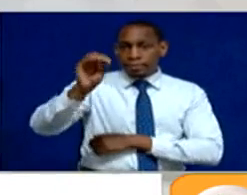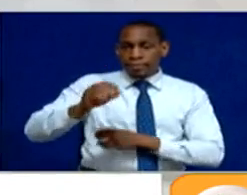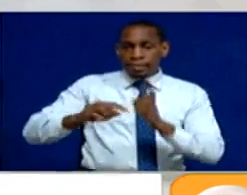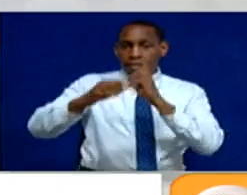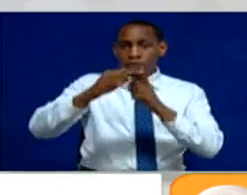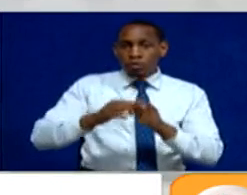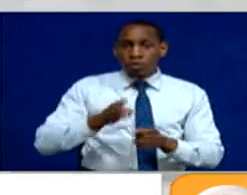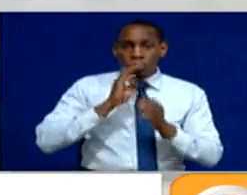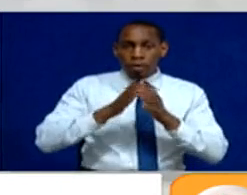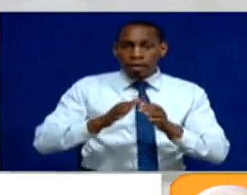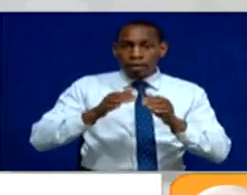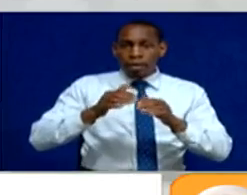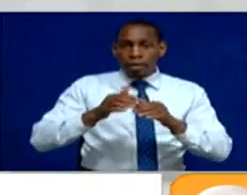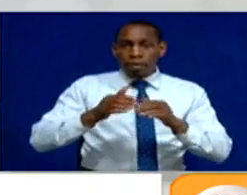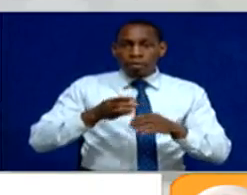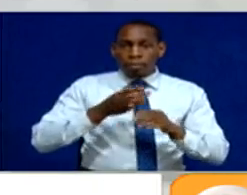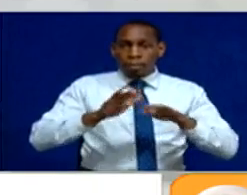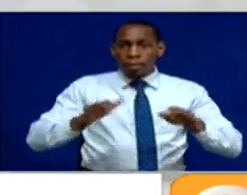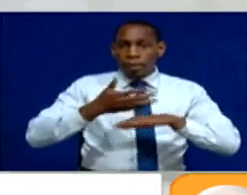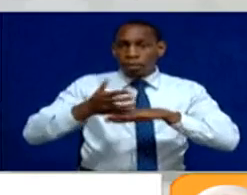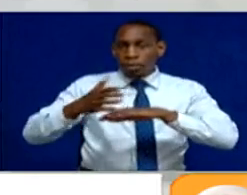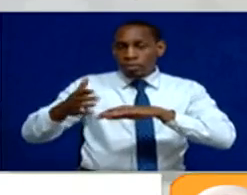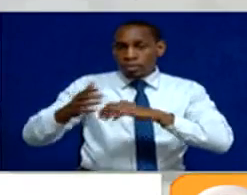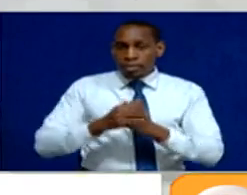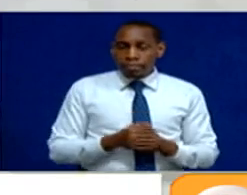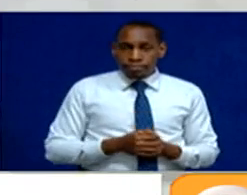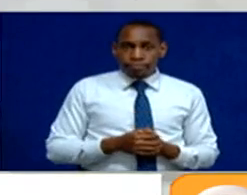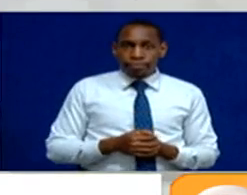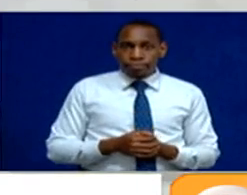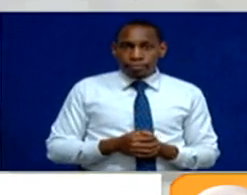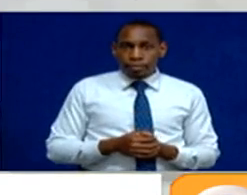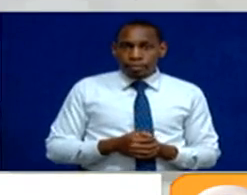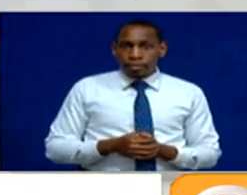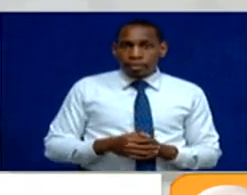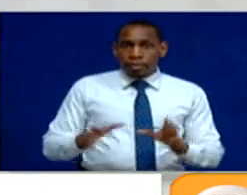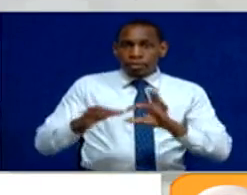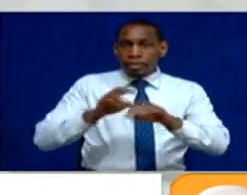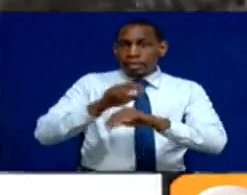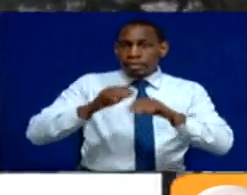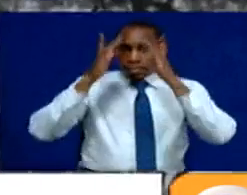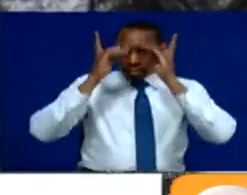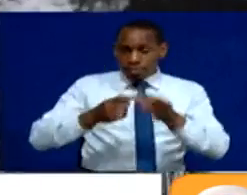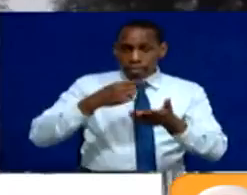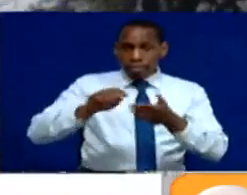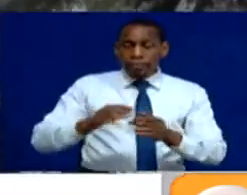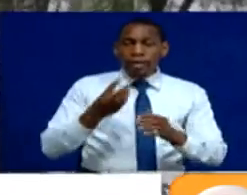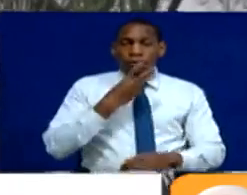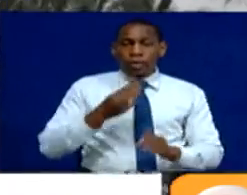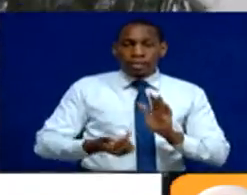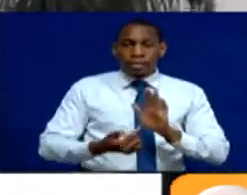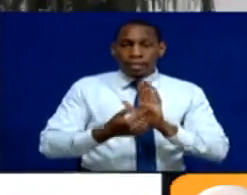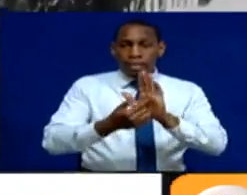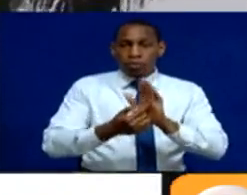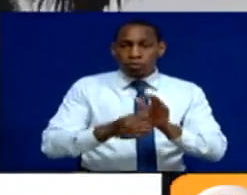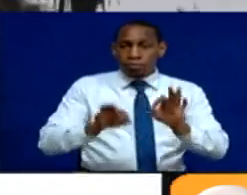of total marine waste, being the most persistent kind of marine litter. The United Nations resolution adopted on Wednesday lays out